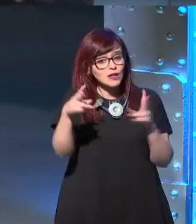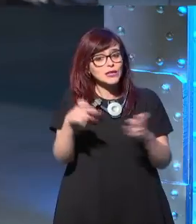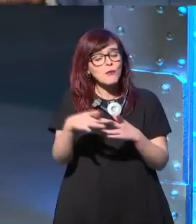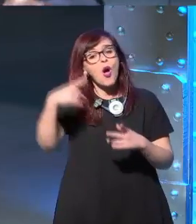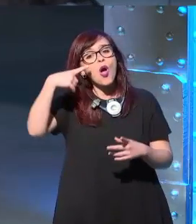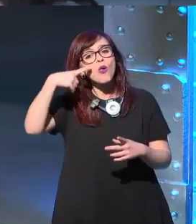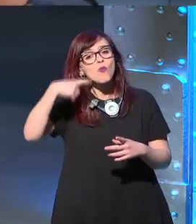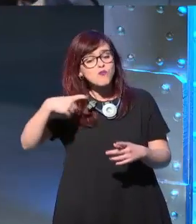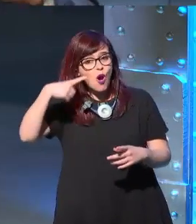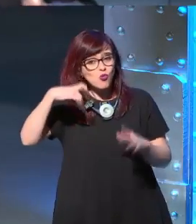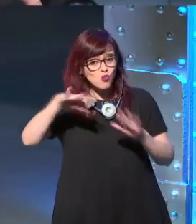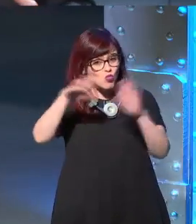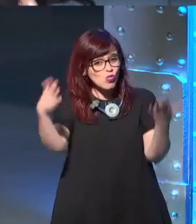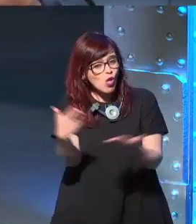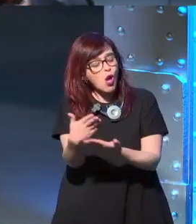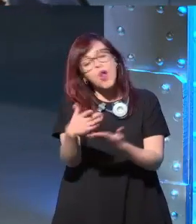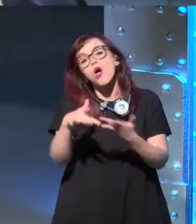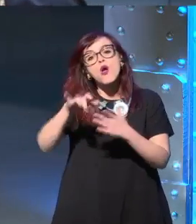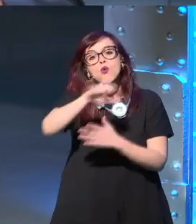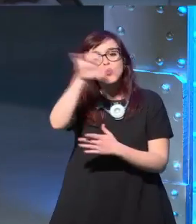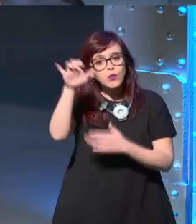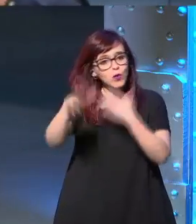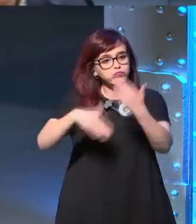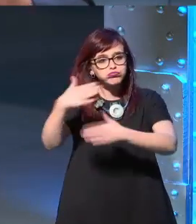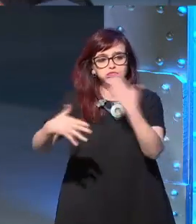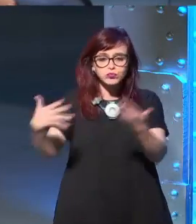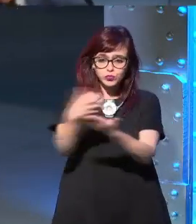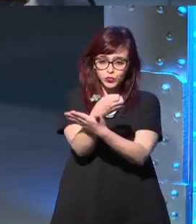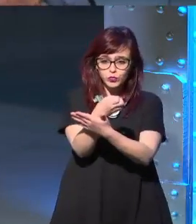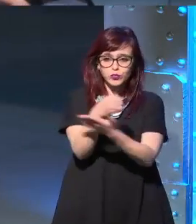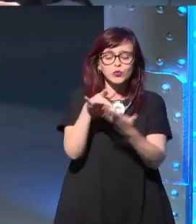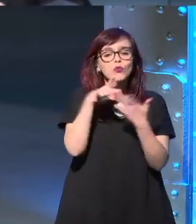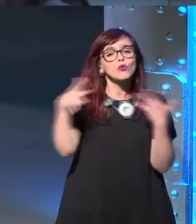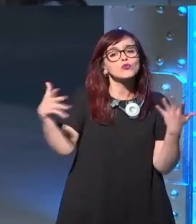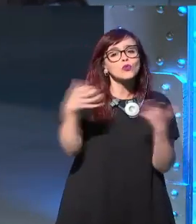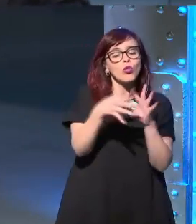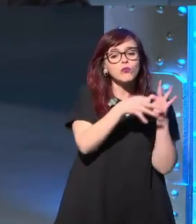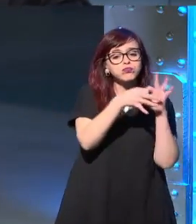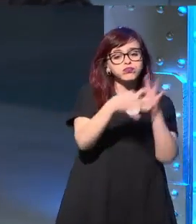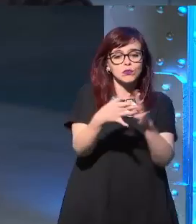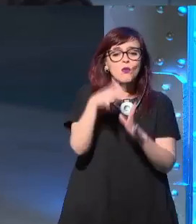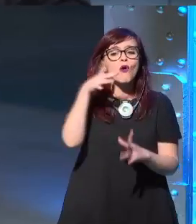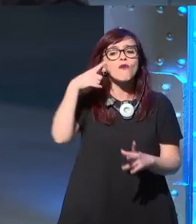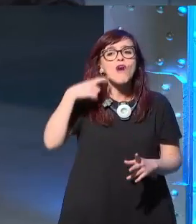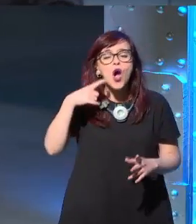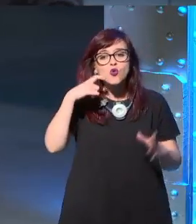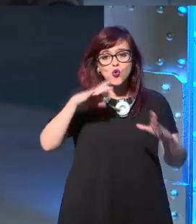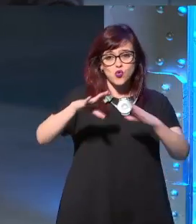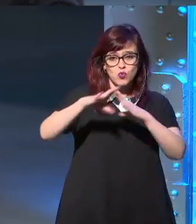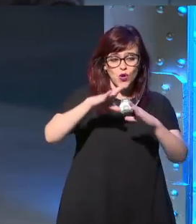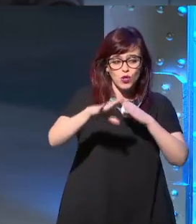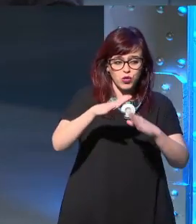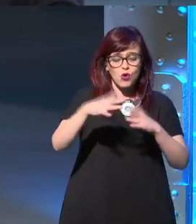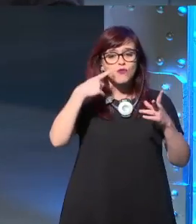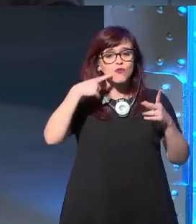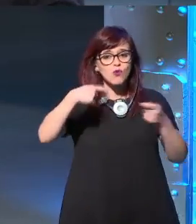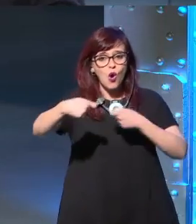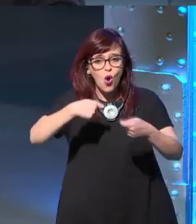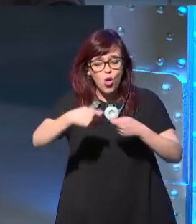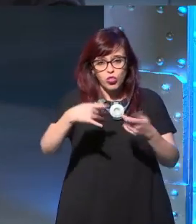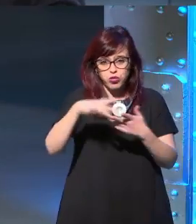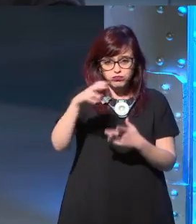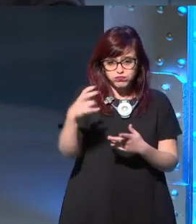for Europe that dealt with everything from communications to banking to trade. And those organizations are good, but they're